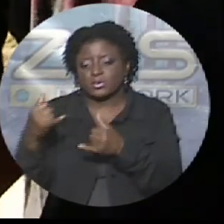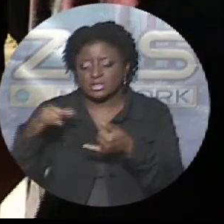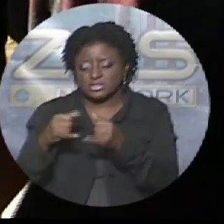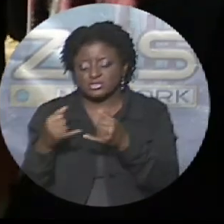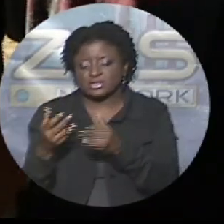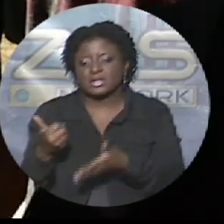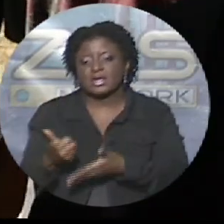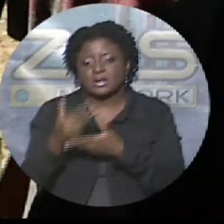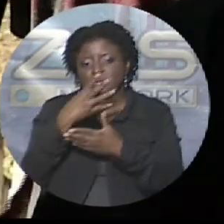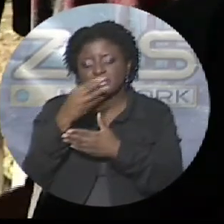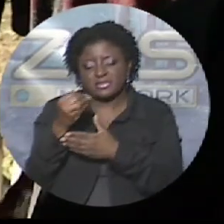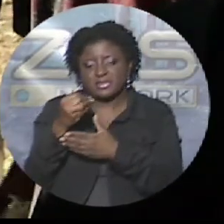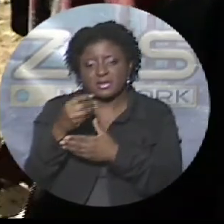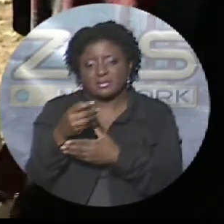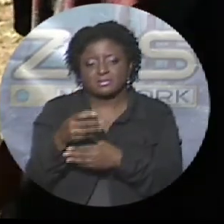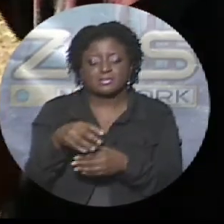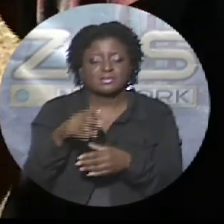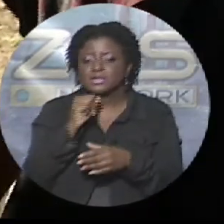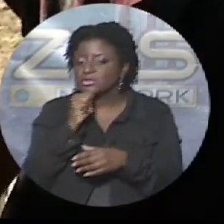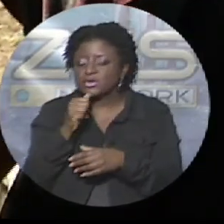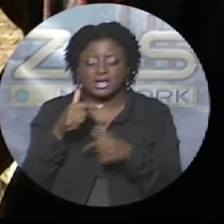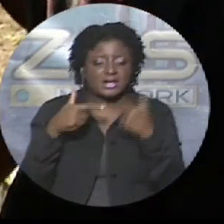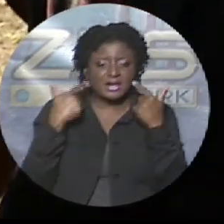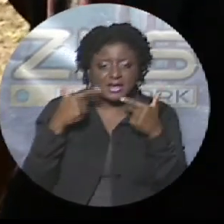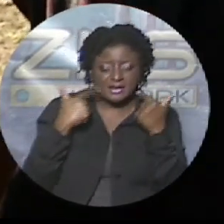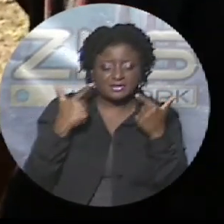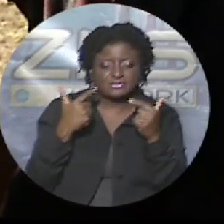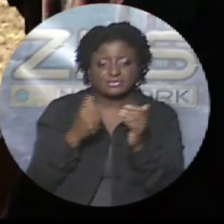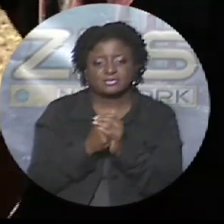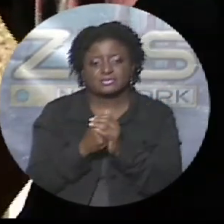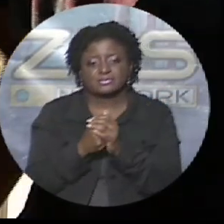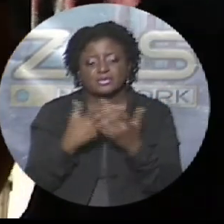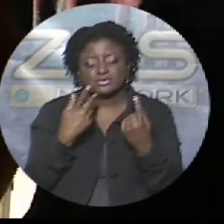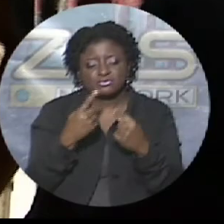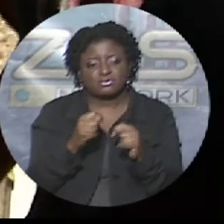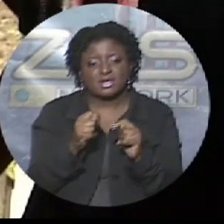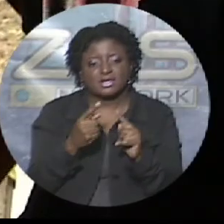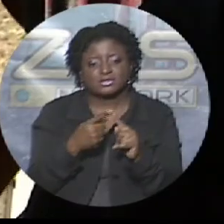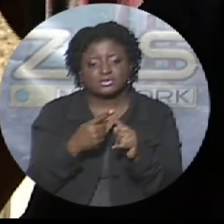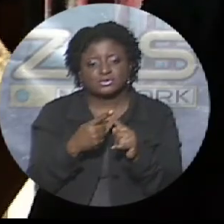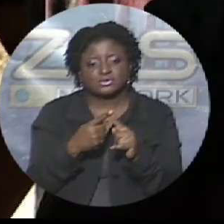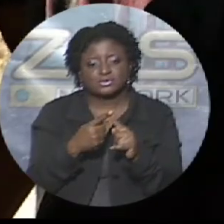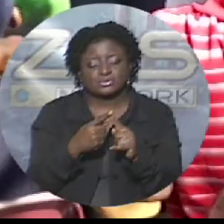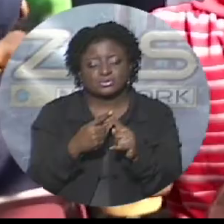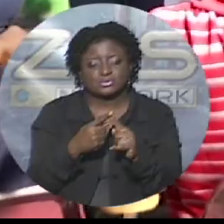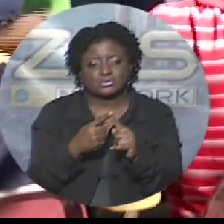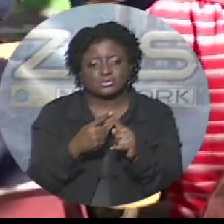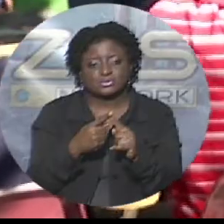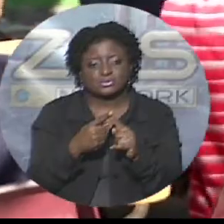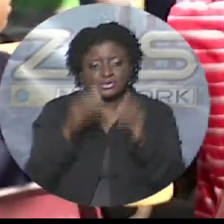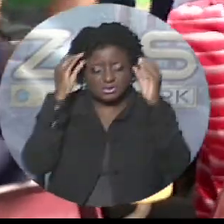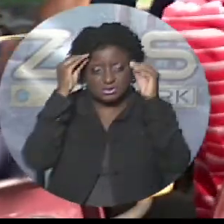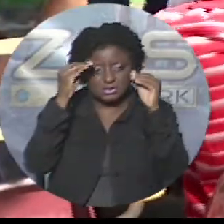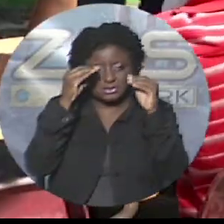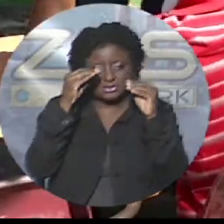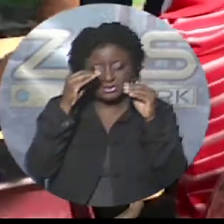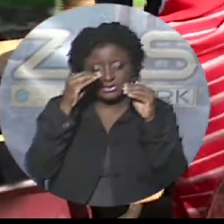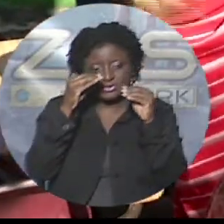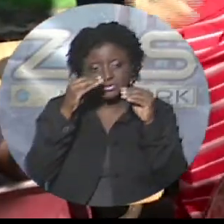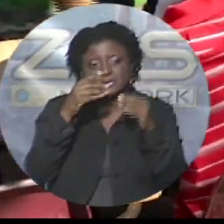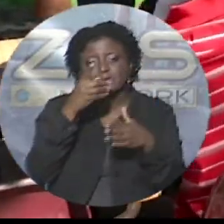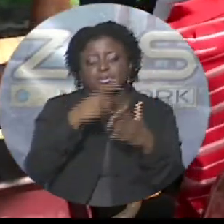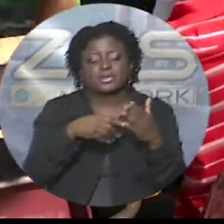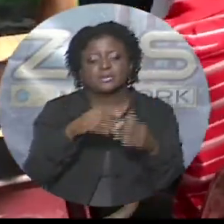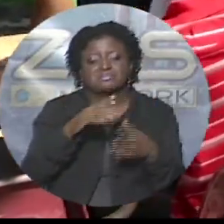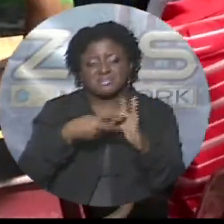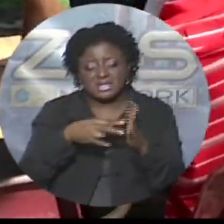down to help them get up as opposed to laugh. So it's trying to right size our concept of what is being courteous or